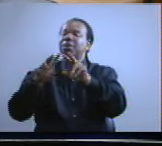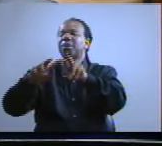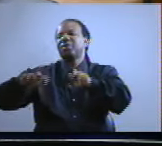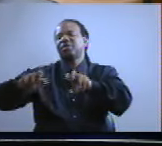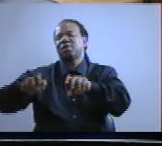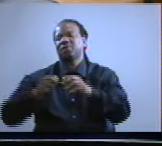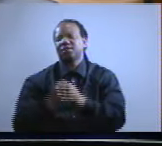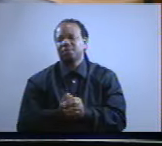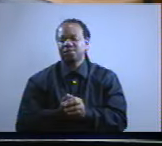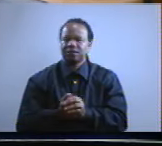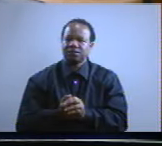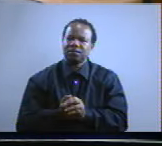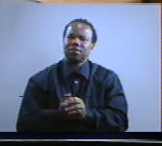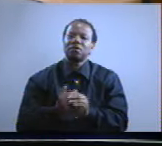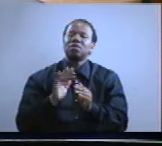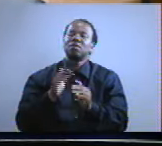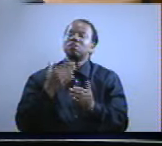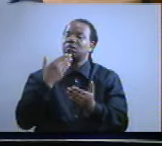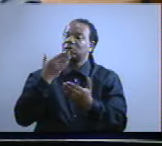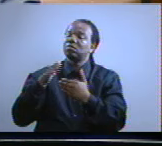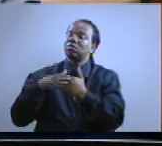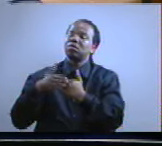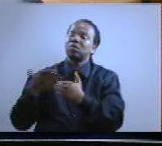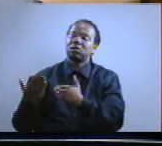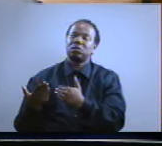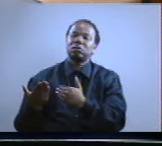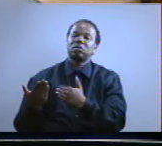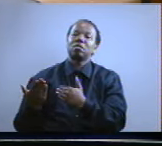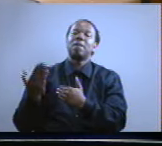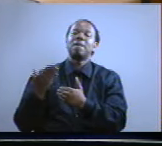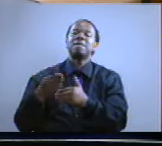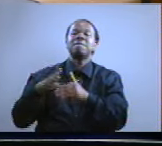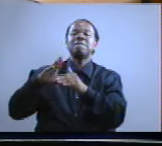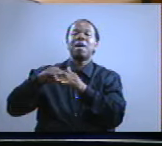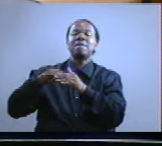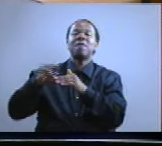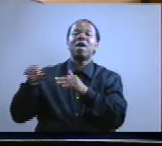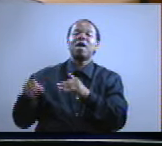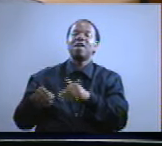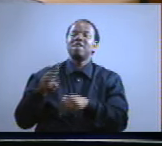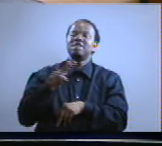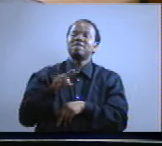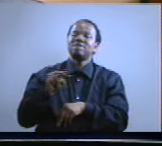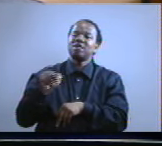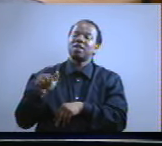other member wish to give notice of a motion? IFP, Honourable Member van der Merwe.